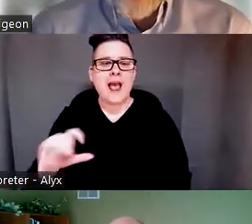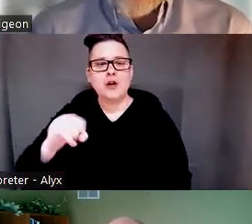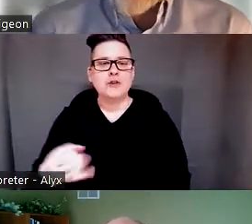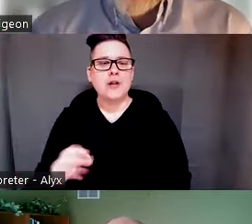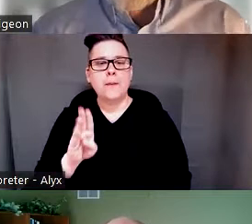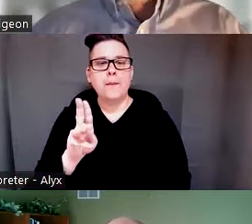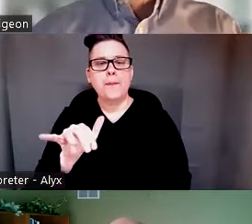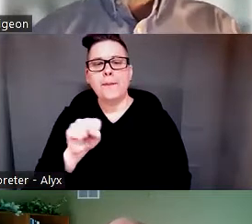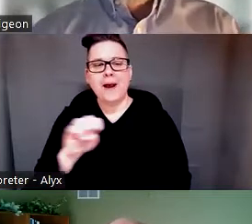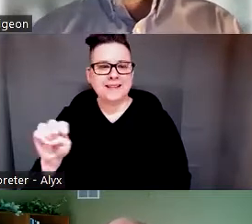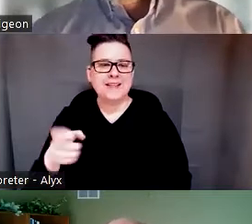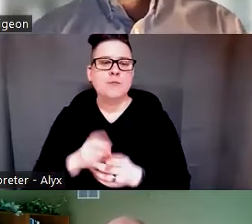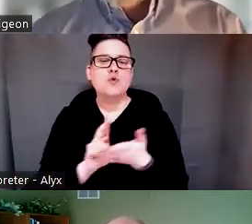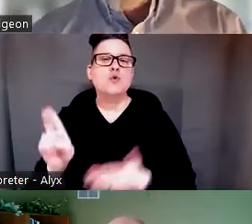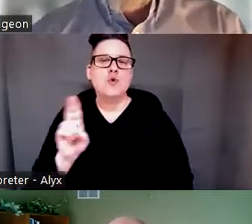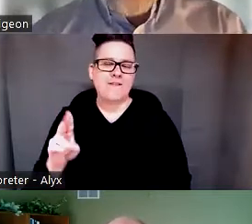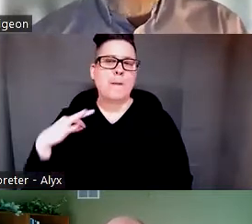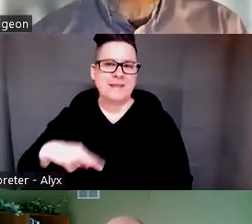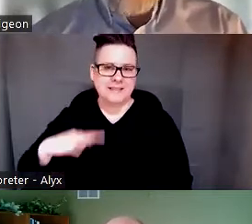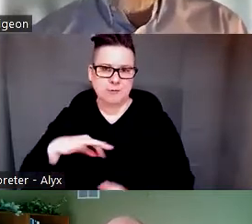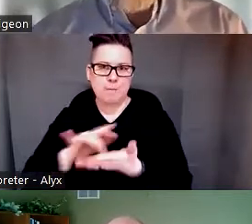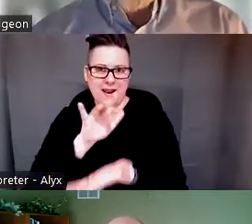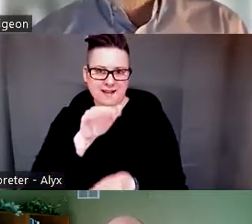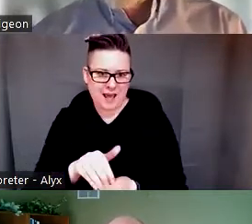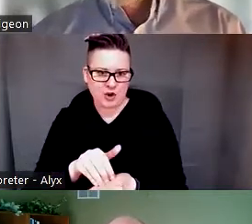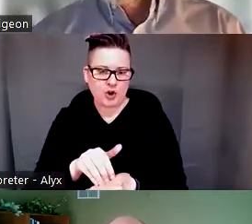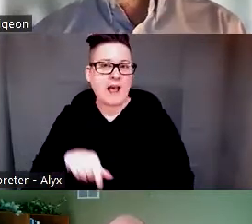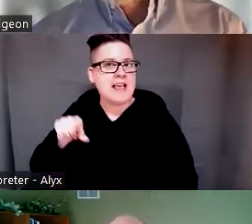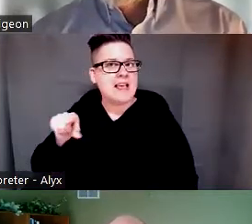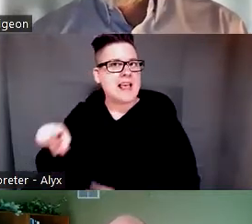Pittsburgh Medical Center. Dr. Buysse has the